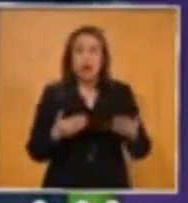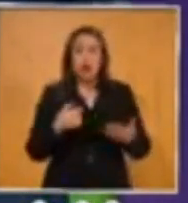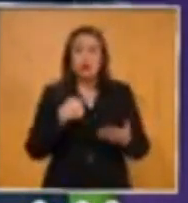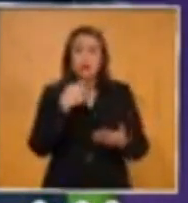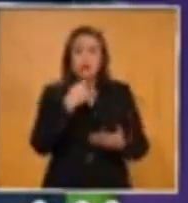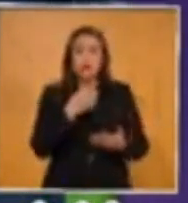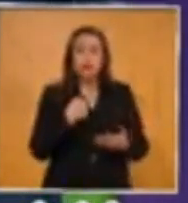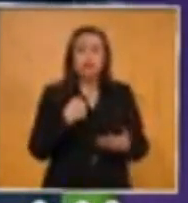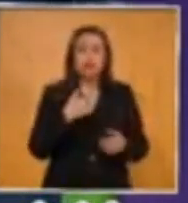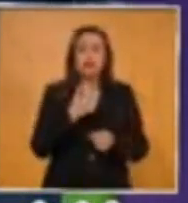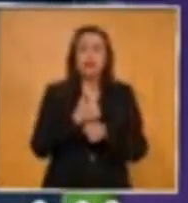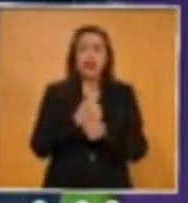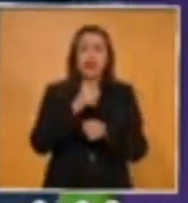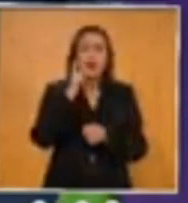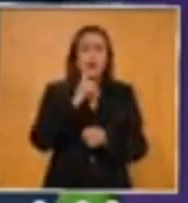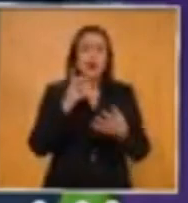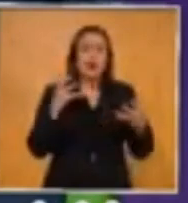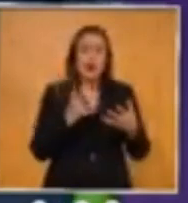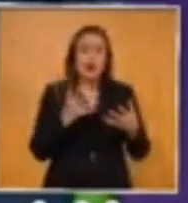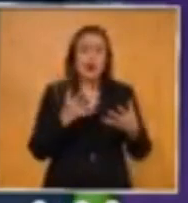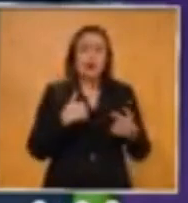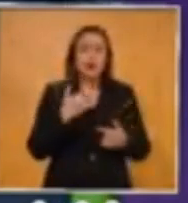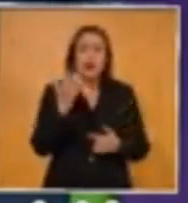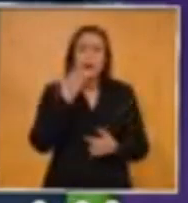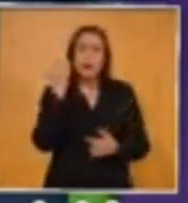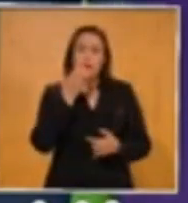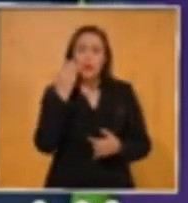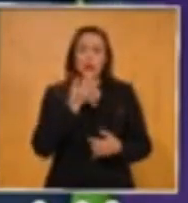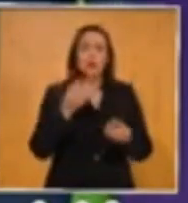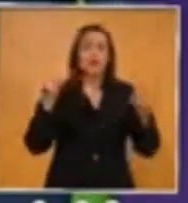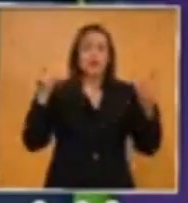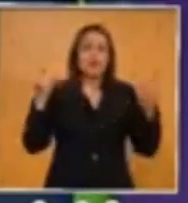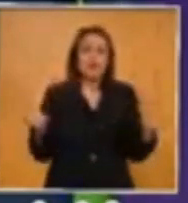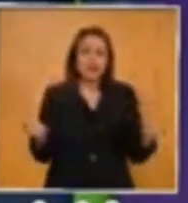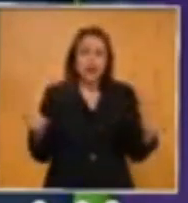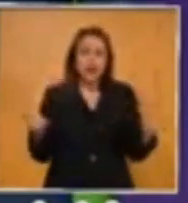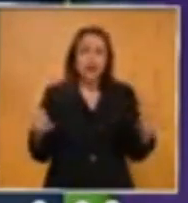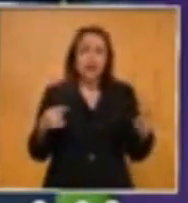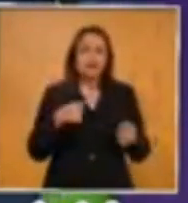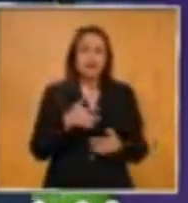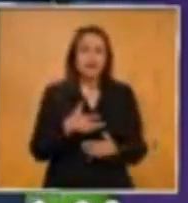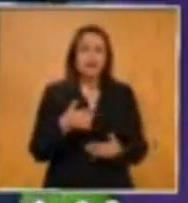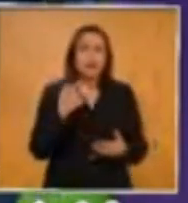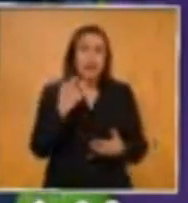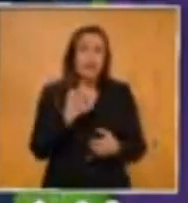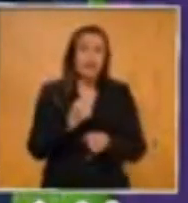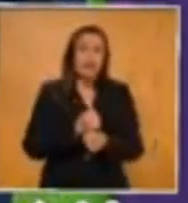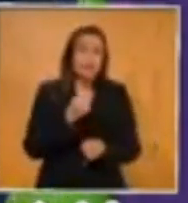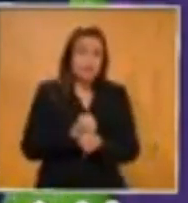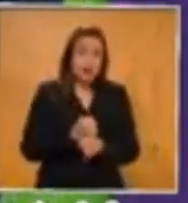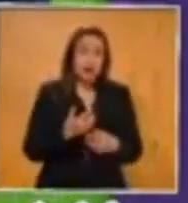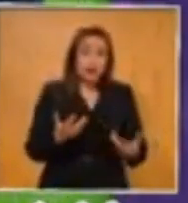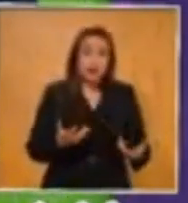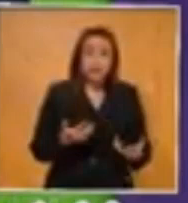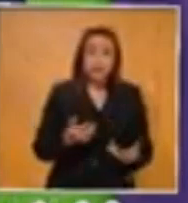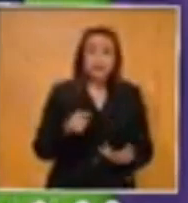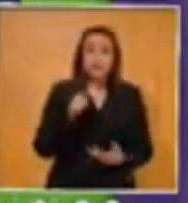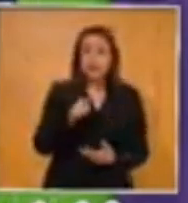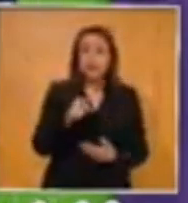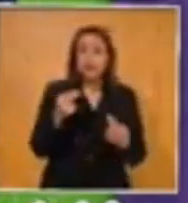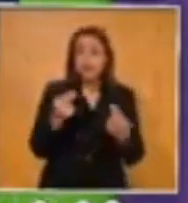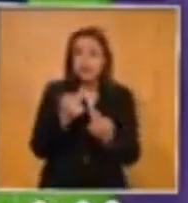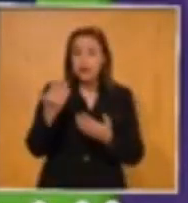her yoga routine. You have to study and practice, please, class. You have to